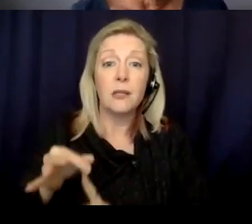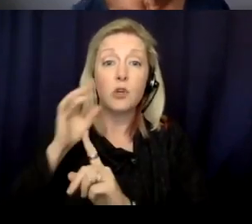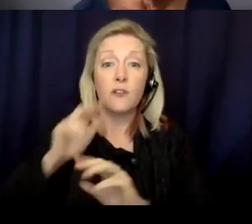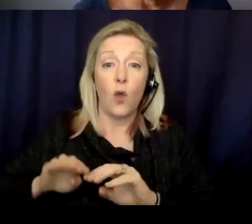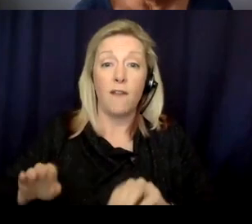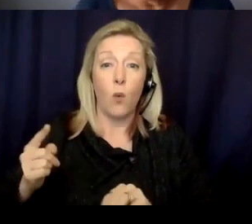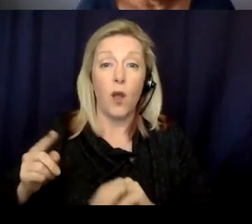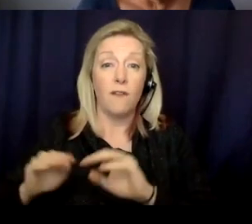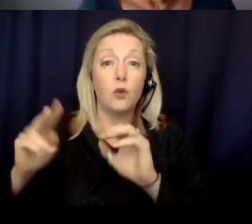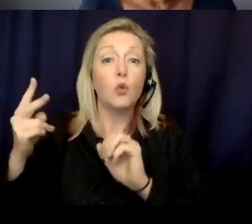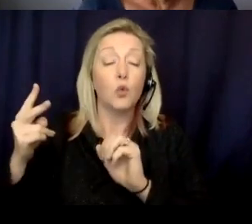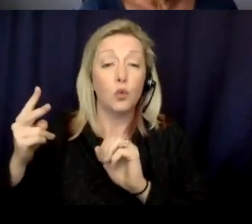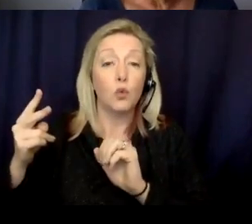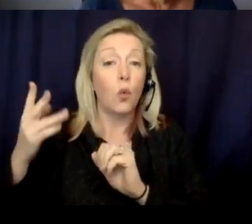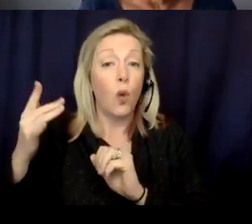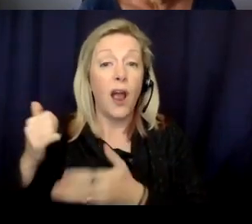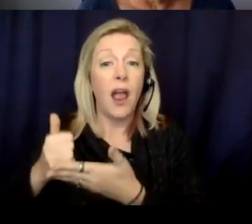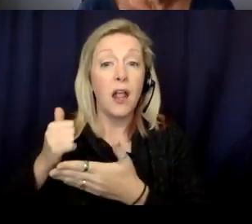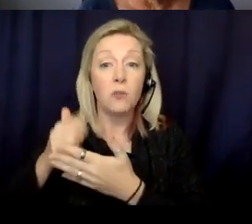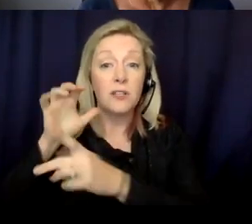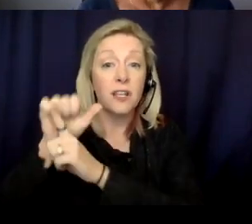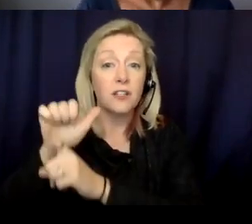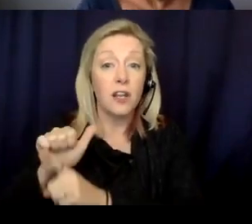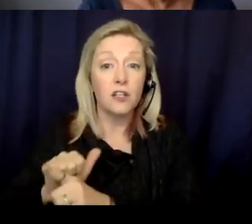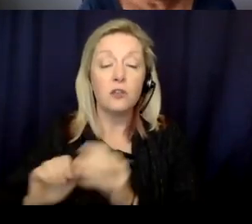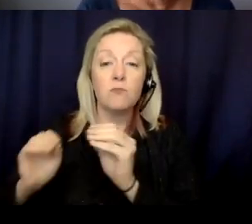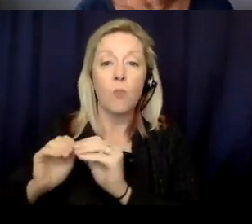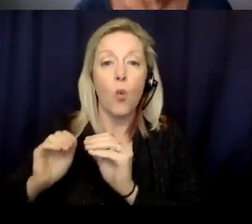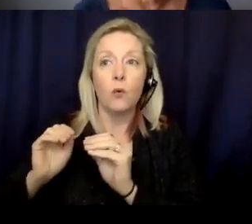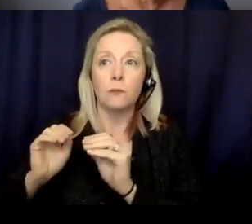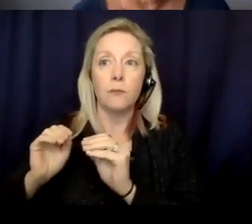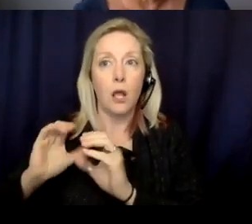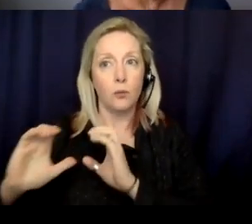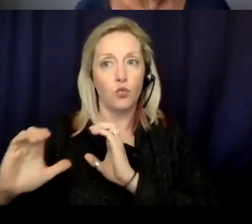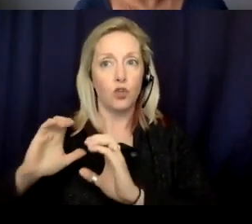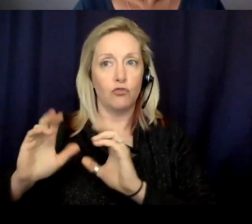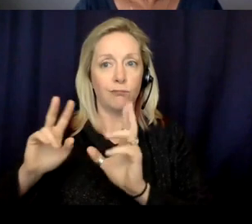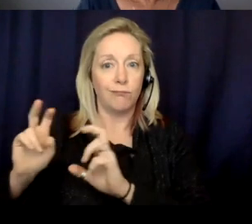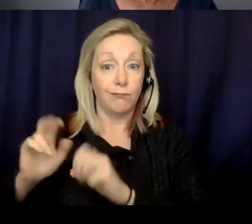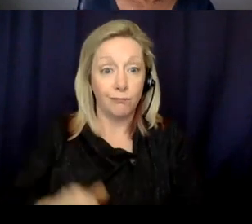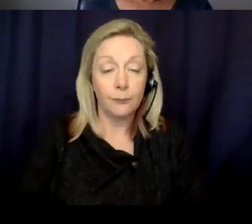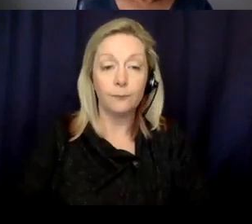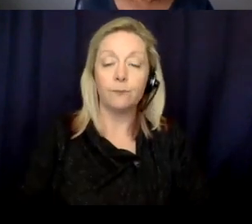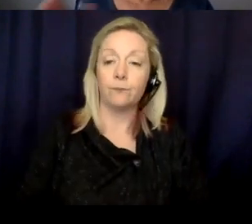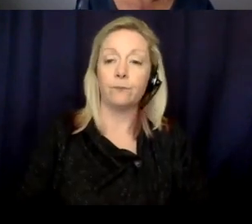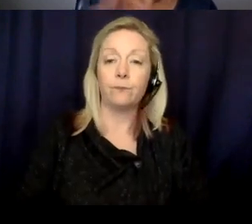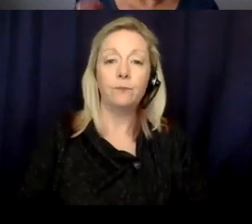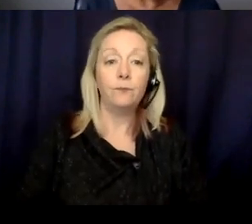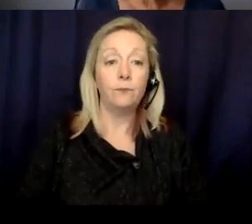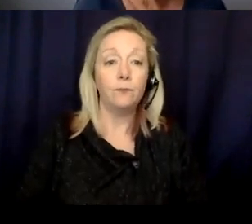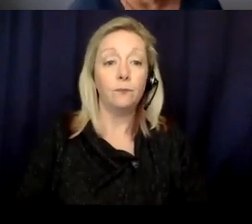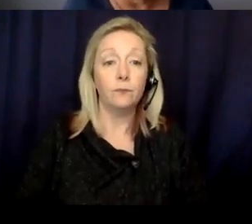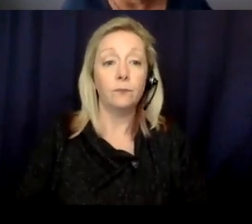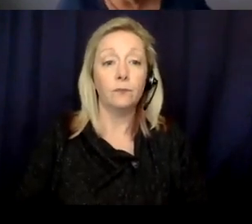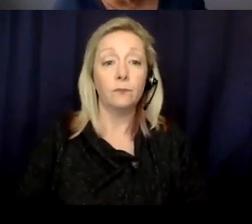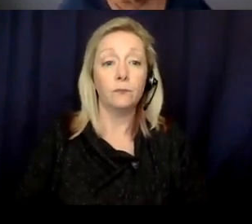level 1 or 2, only because that's going to help you to recognize more things that are happening. I'm never